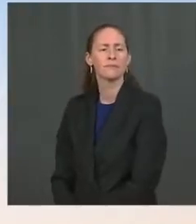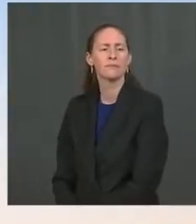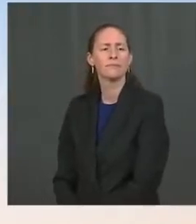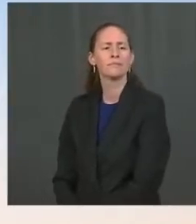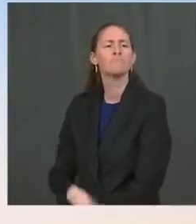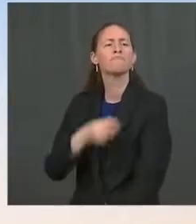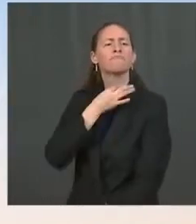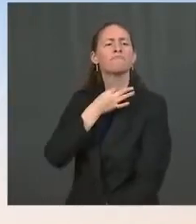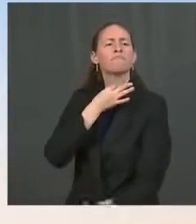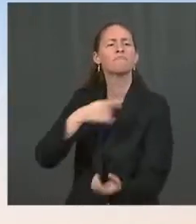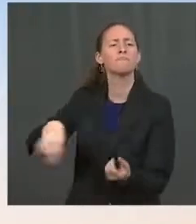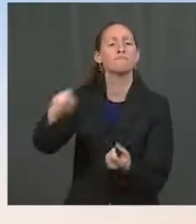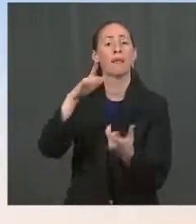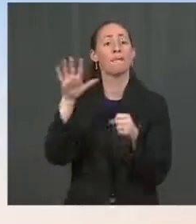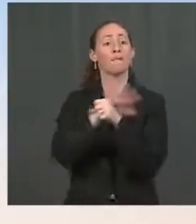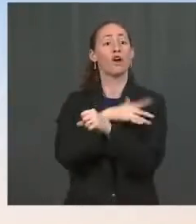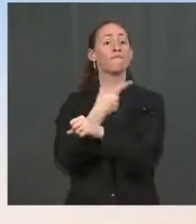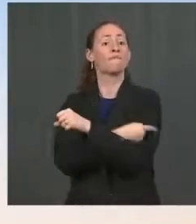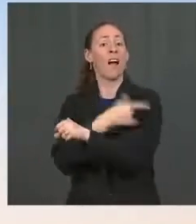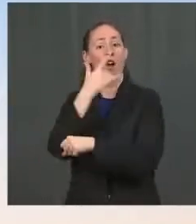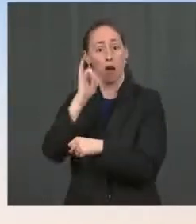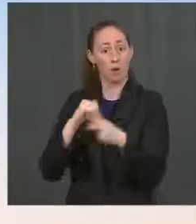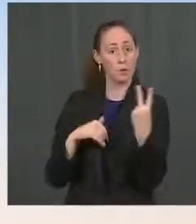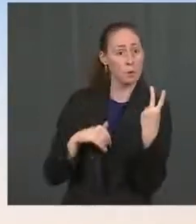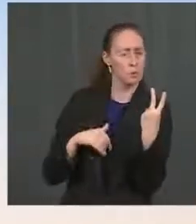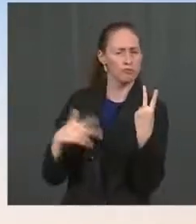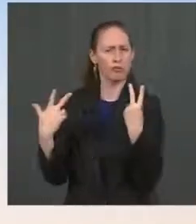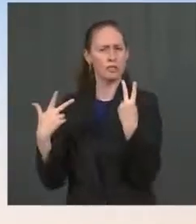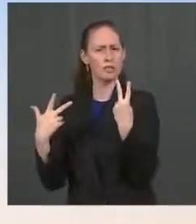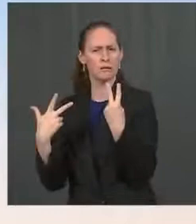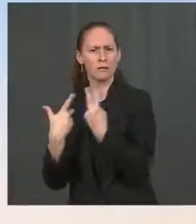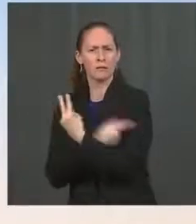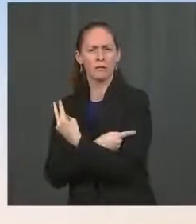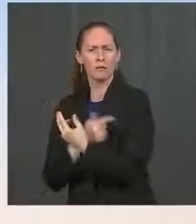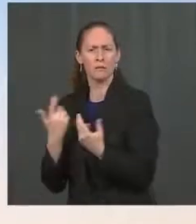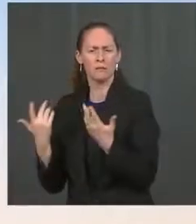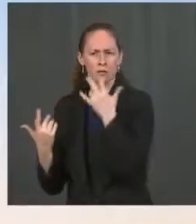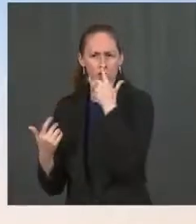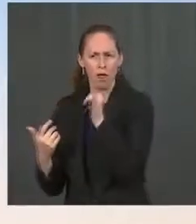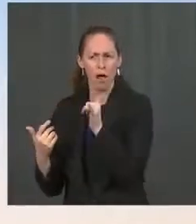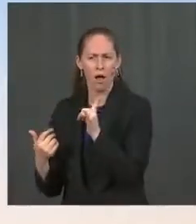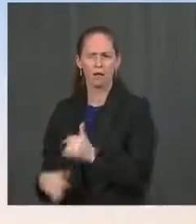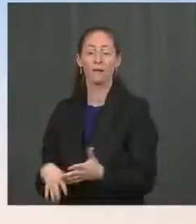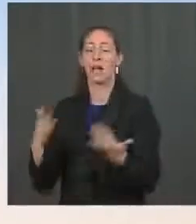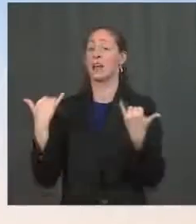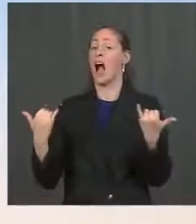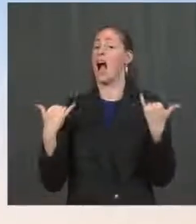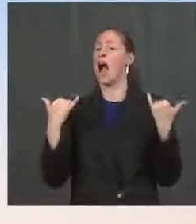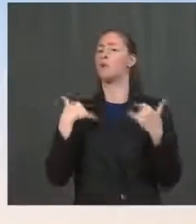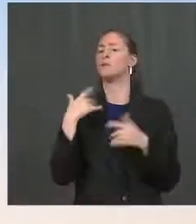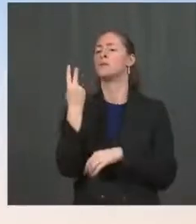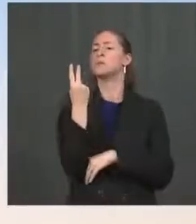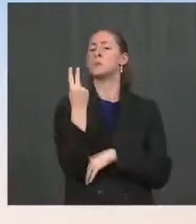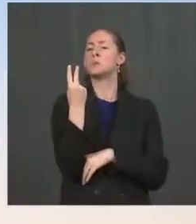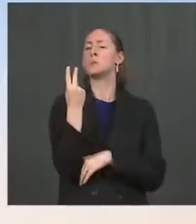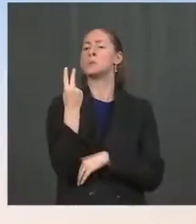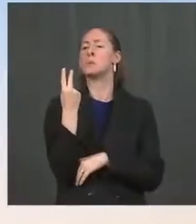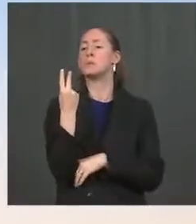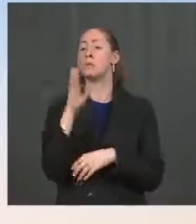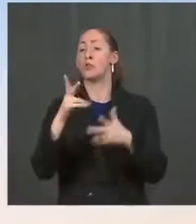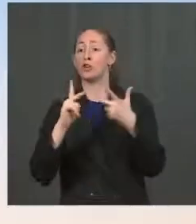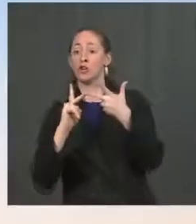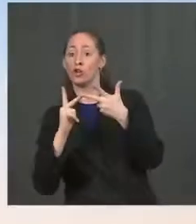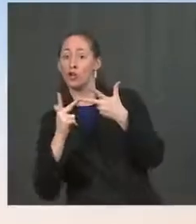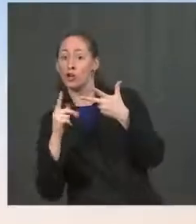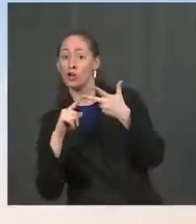I think we're working towards 2 shots. I'll check on that for you. Obviously, the boosters are not yet available, so in terms of the implementation, we're working at the stage right now. As